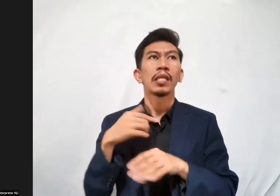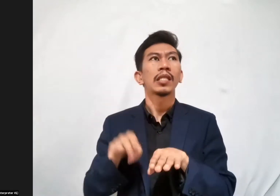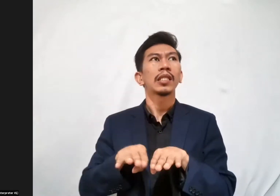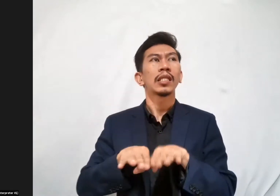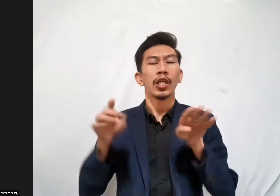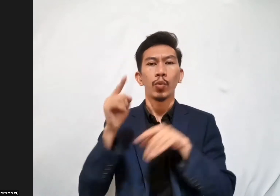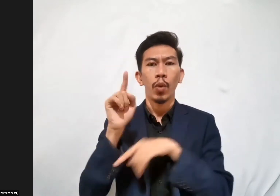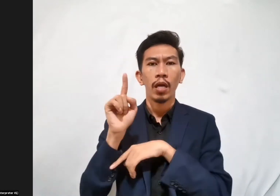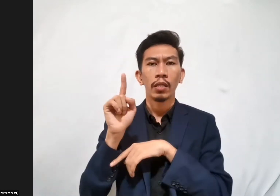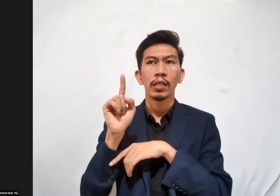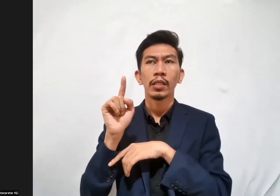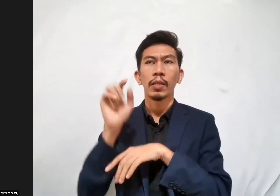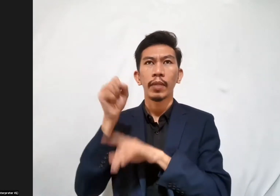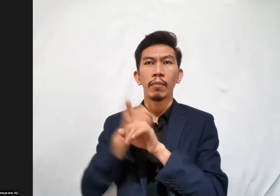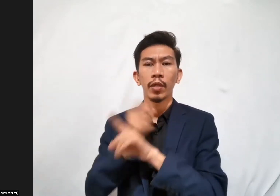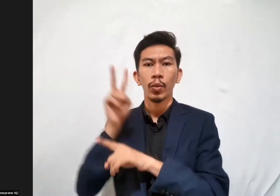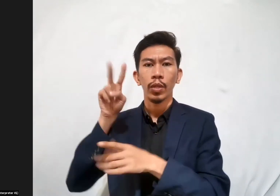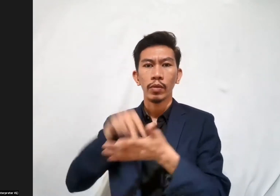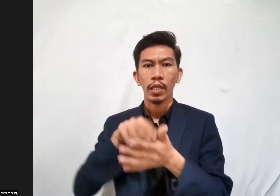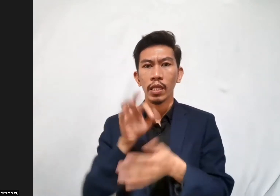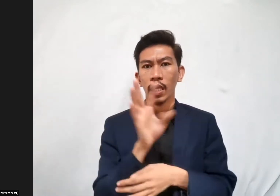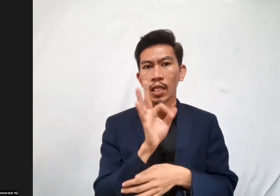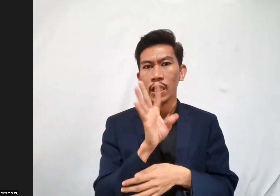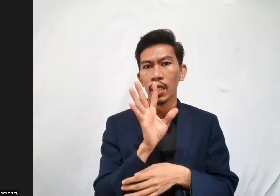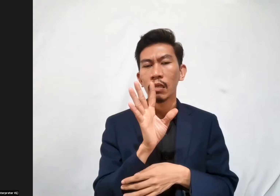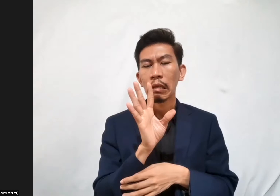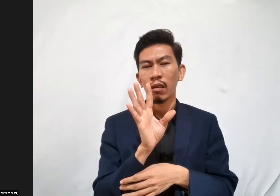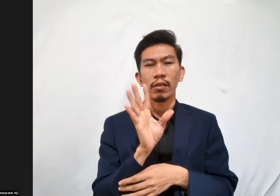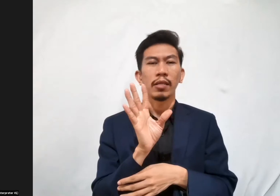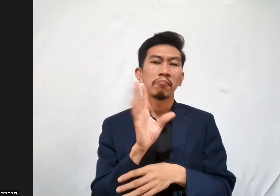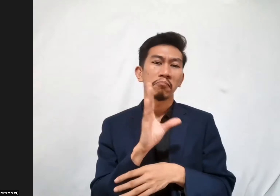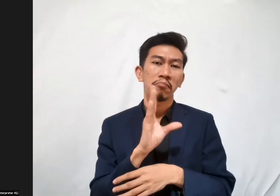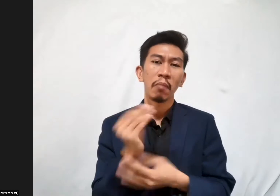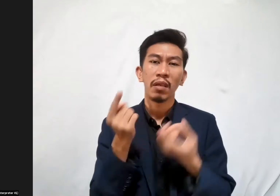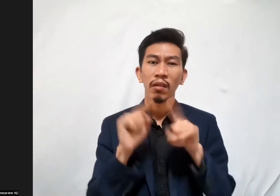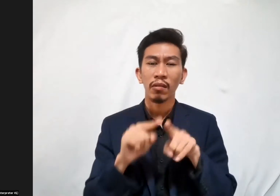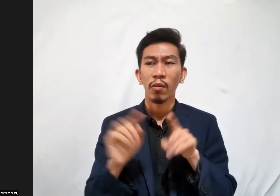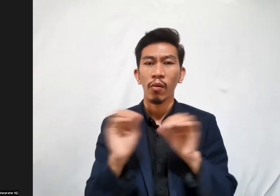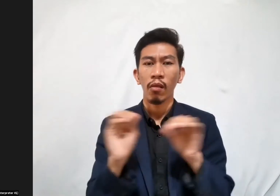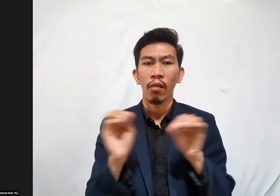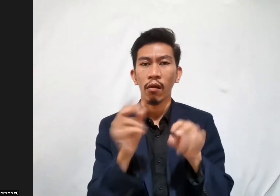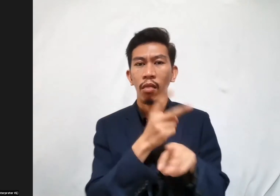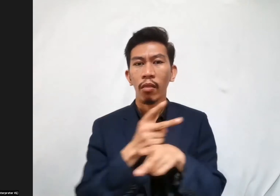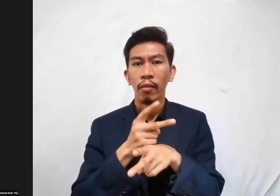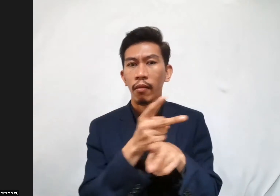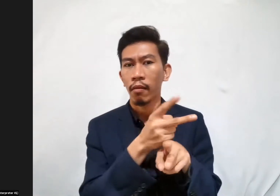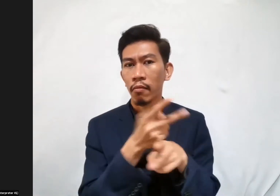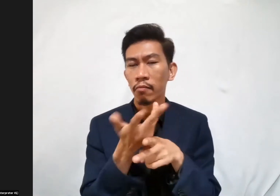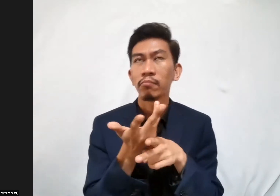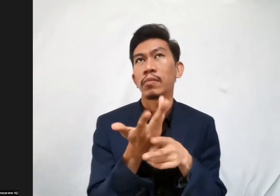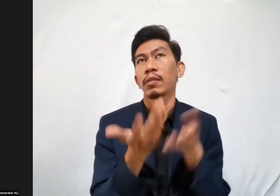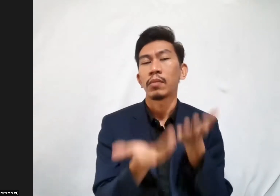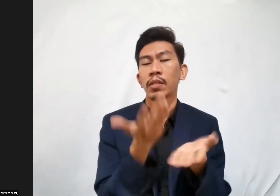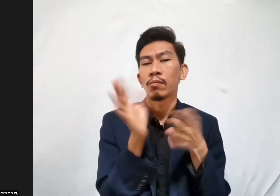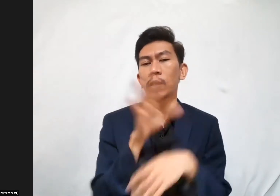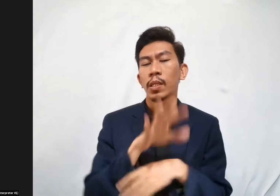December 2019, and you have not been treated for, let's